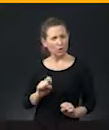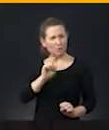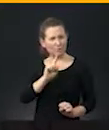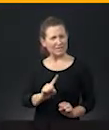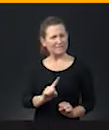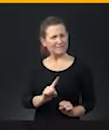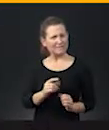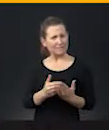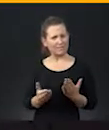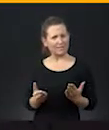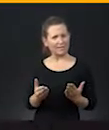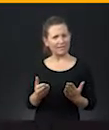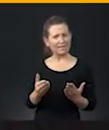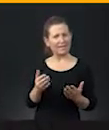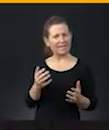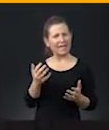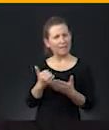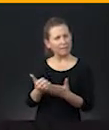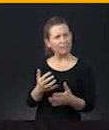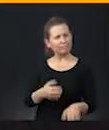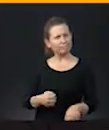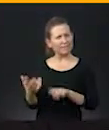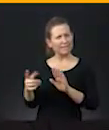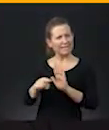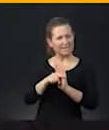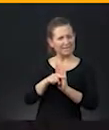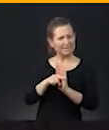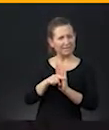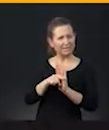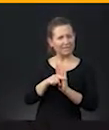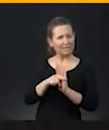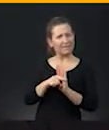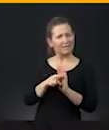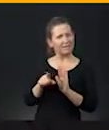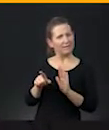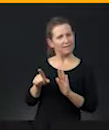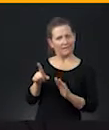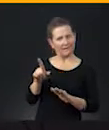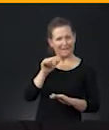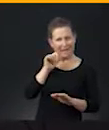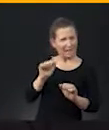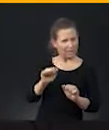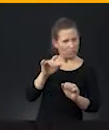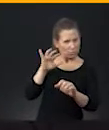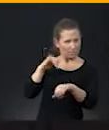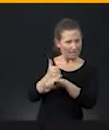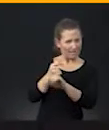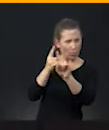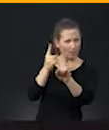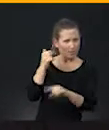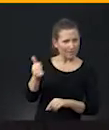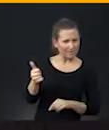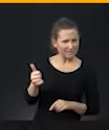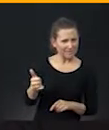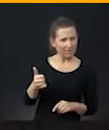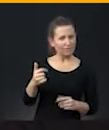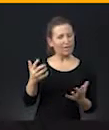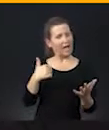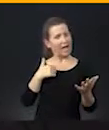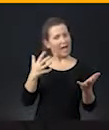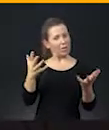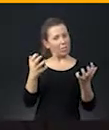or several people who give them that negativity of not being able to set a goal for themselves.